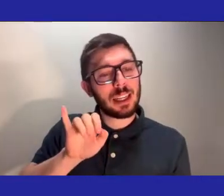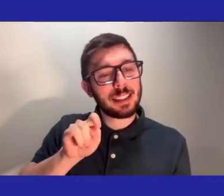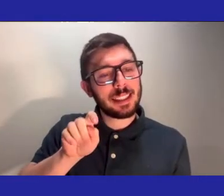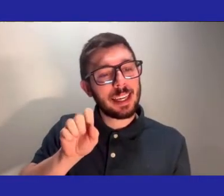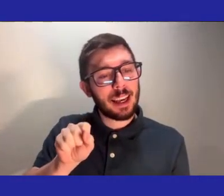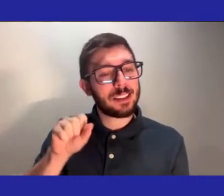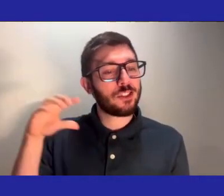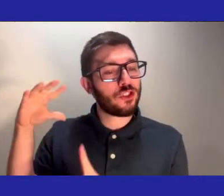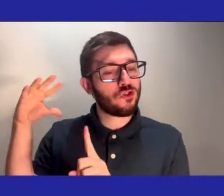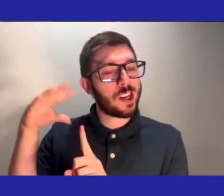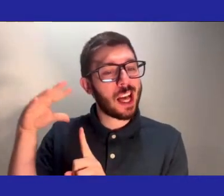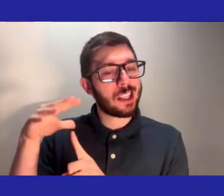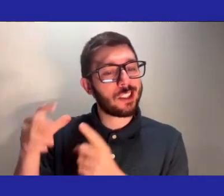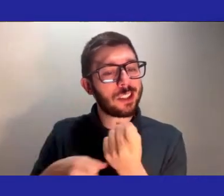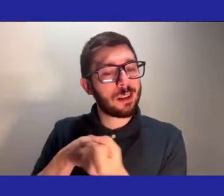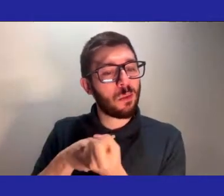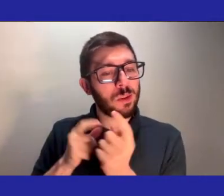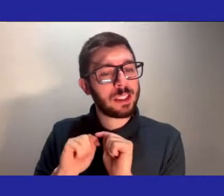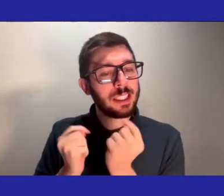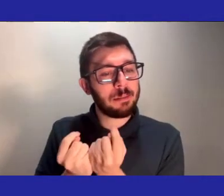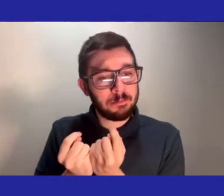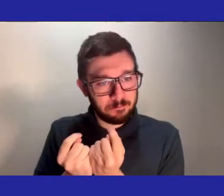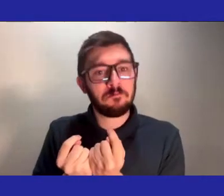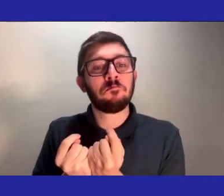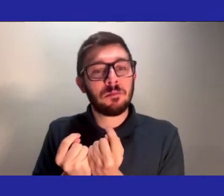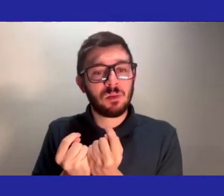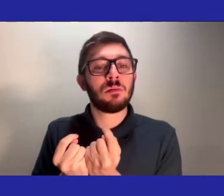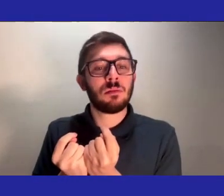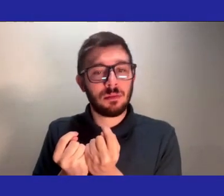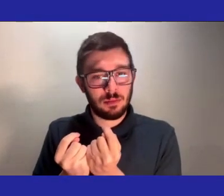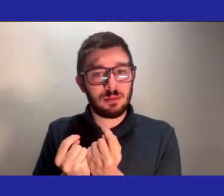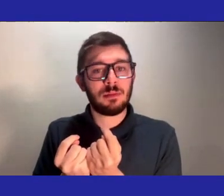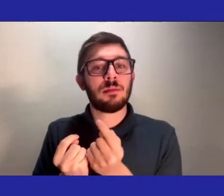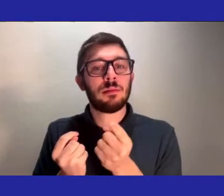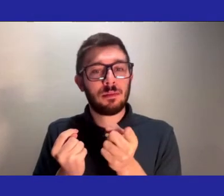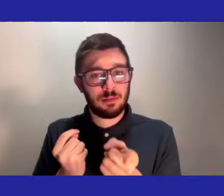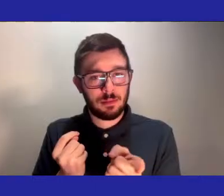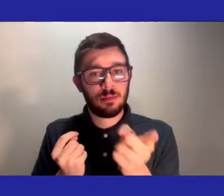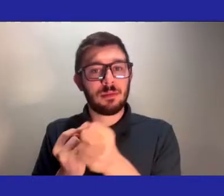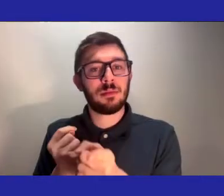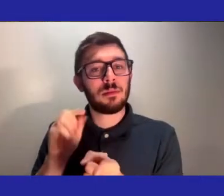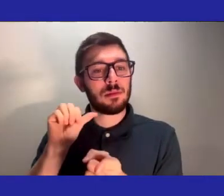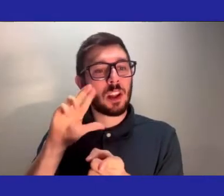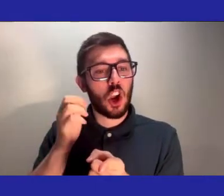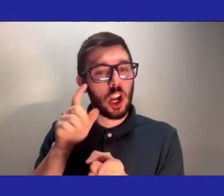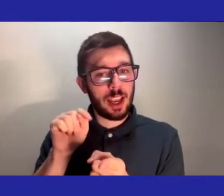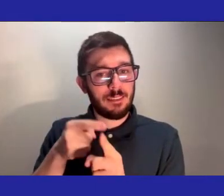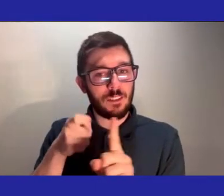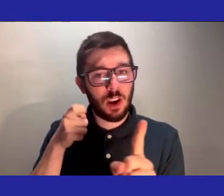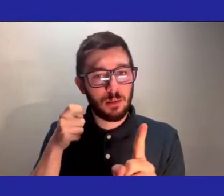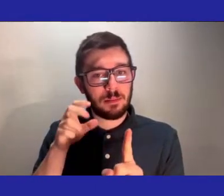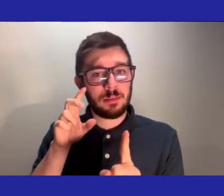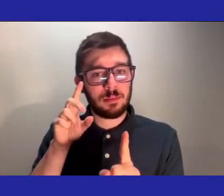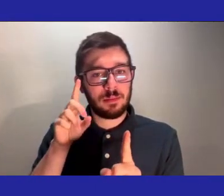radiology support team, as well as an individual, Arquette from DNA, as well as Dan Mackel, have